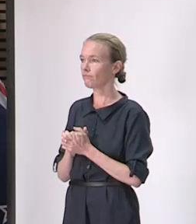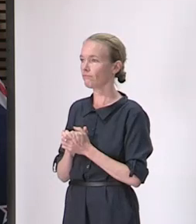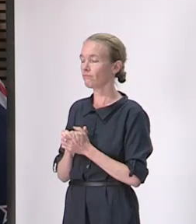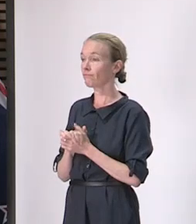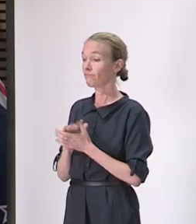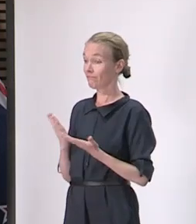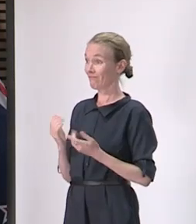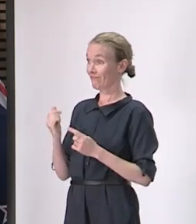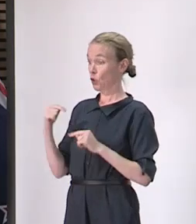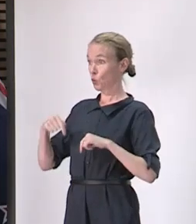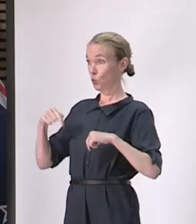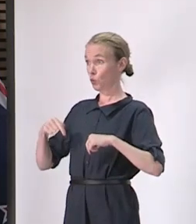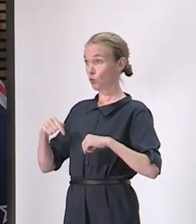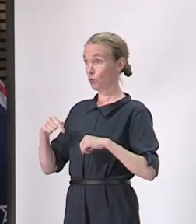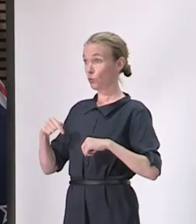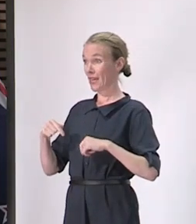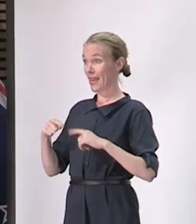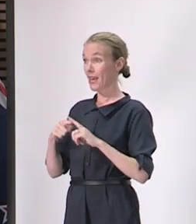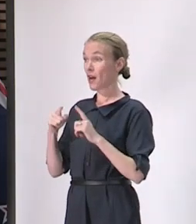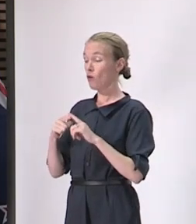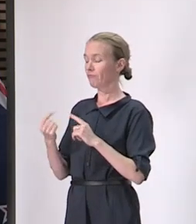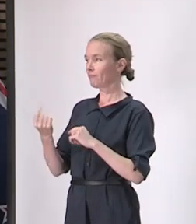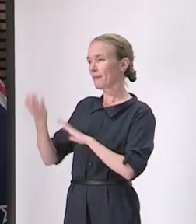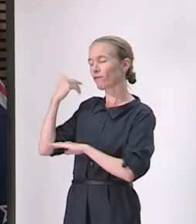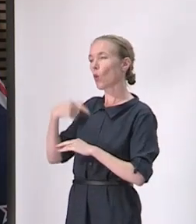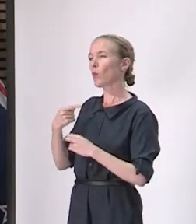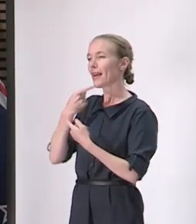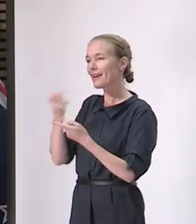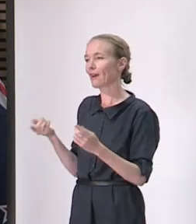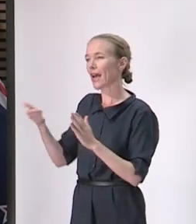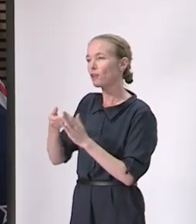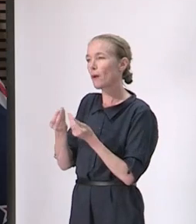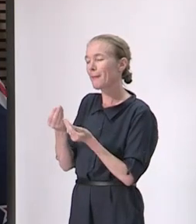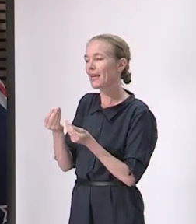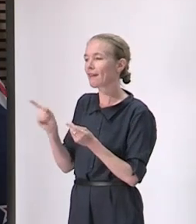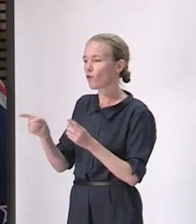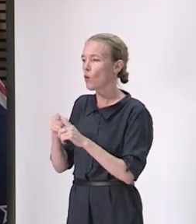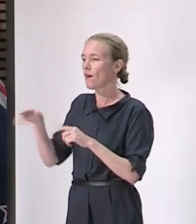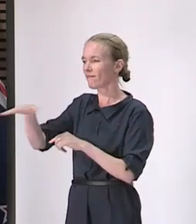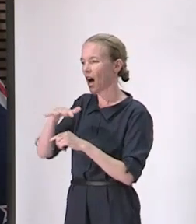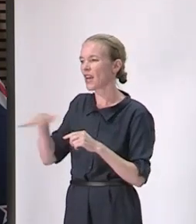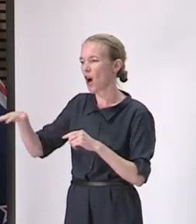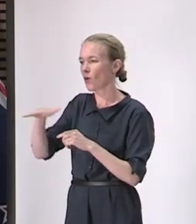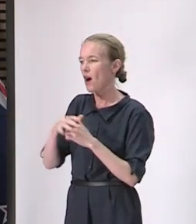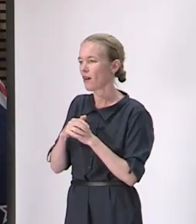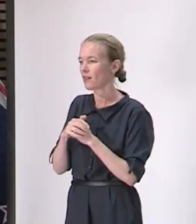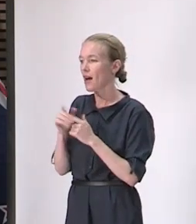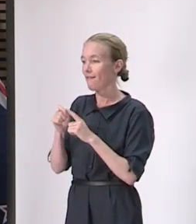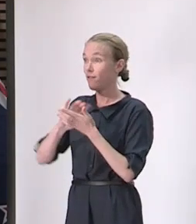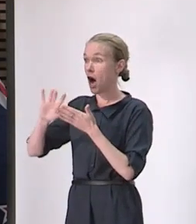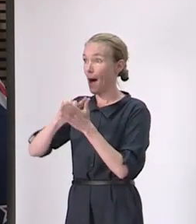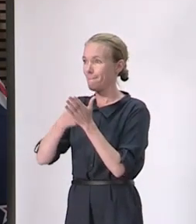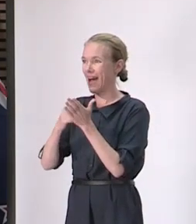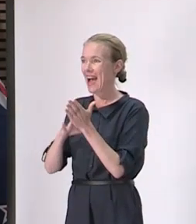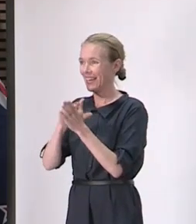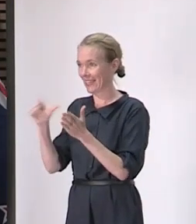announcement of increased funding for PharmAc on Sunday, it is clear that our rebuilding together budget will also ensure that our health system is resourced to get